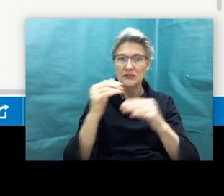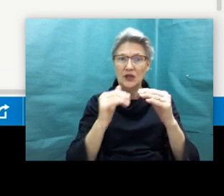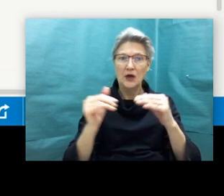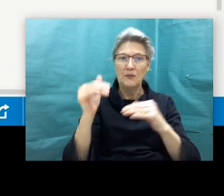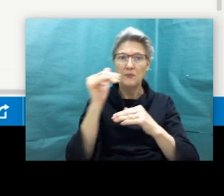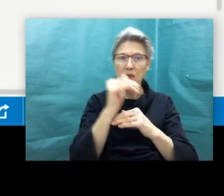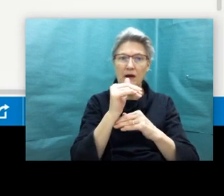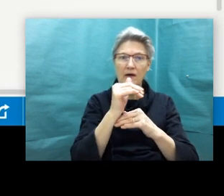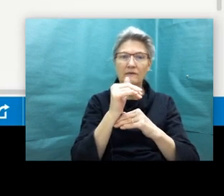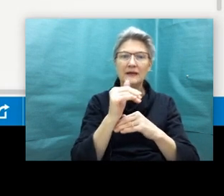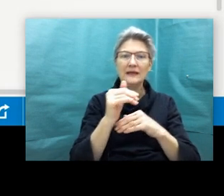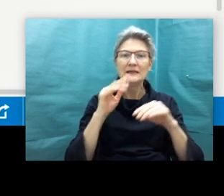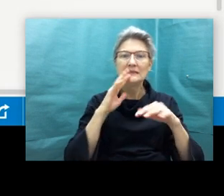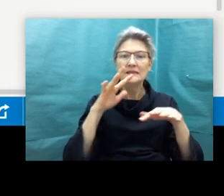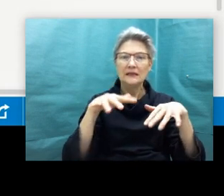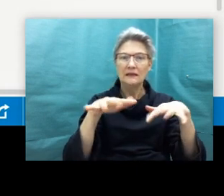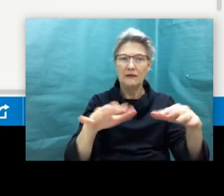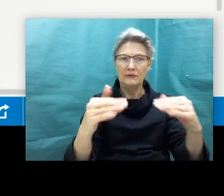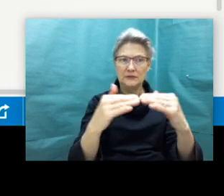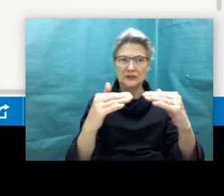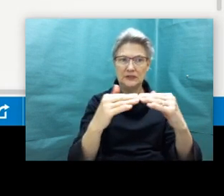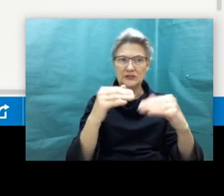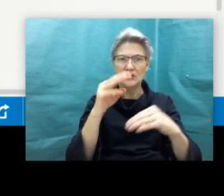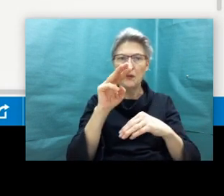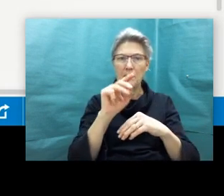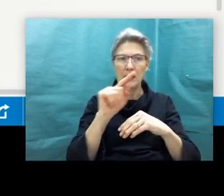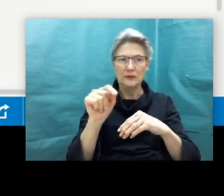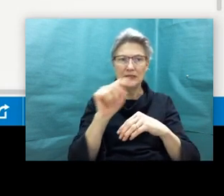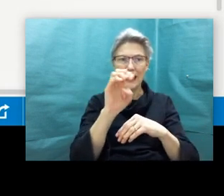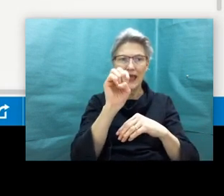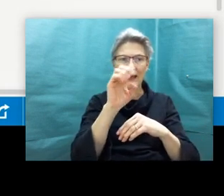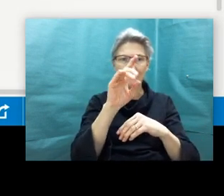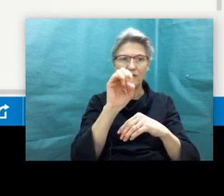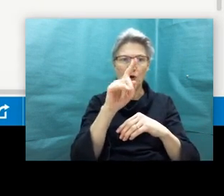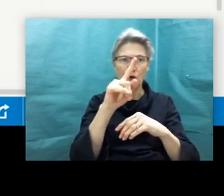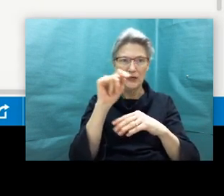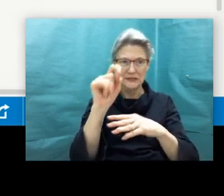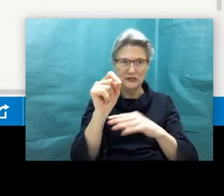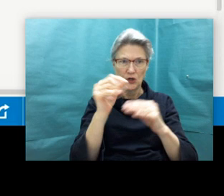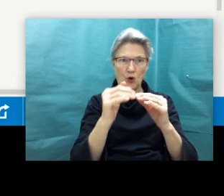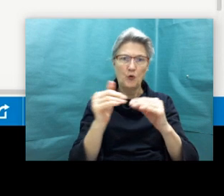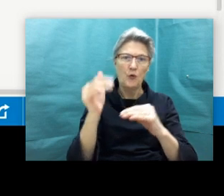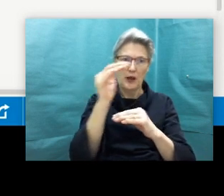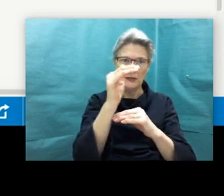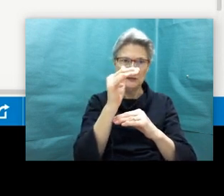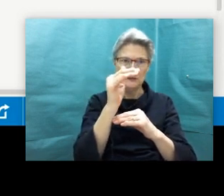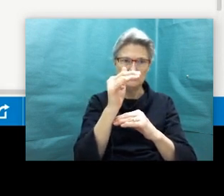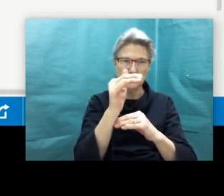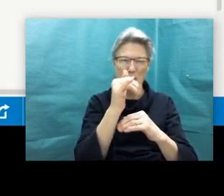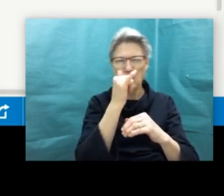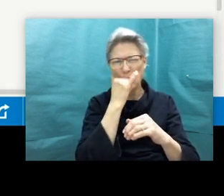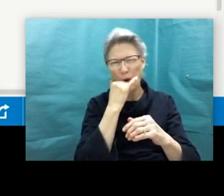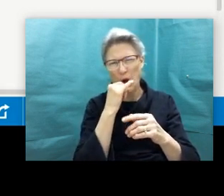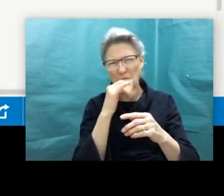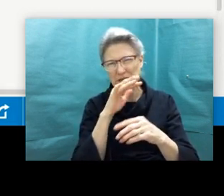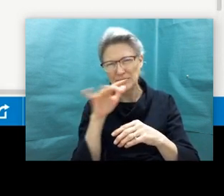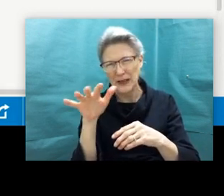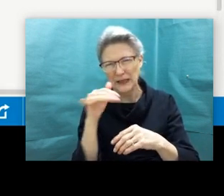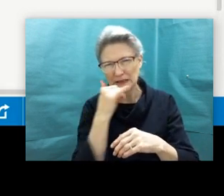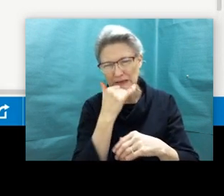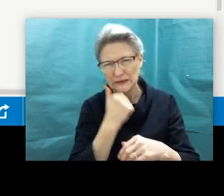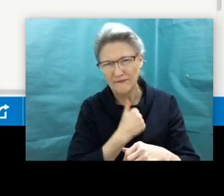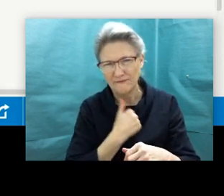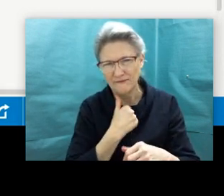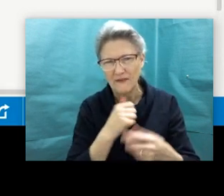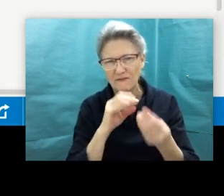typo. I'm going to fix that real quick. What's that word? It's supposed to say above. There we go. Let's fix that. Okay. So you'll see here that